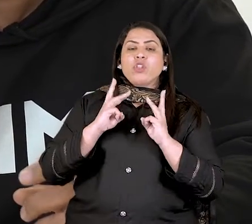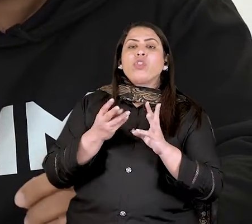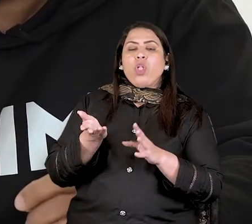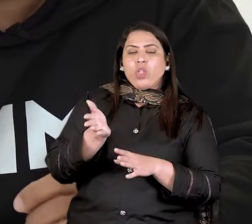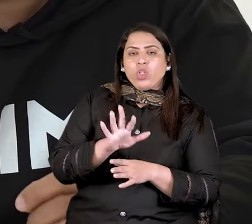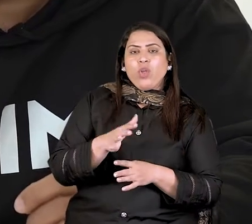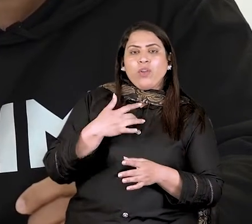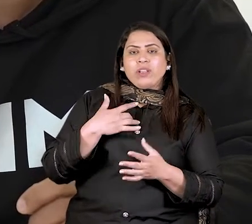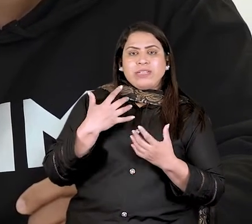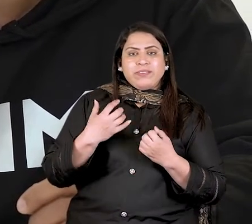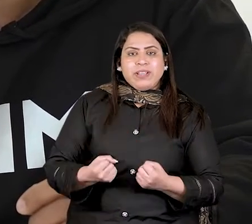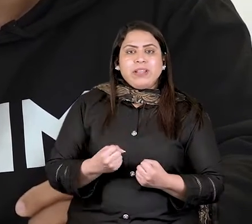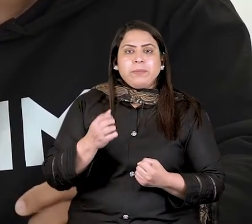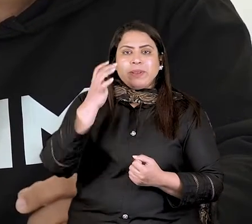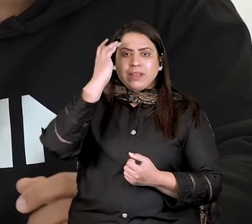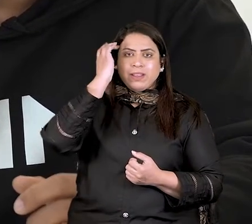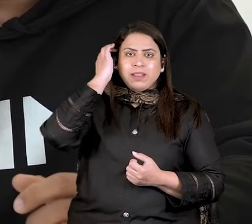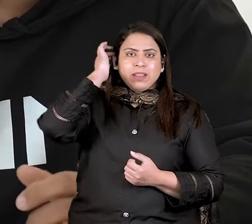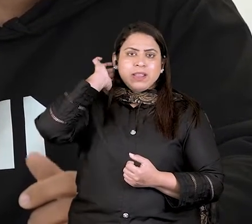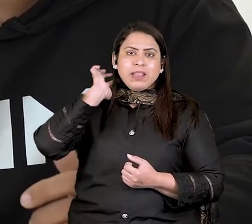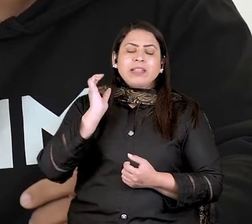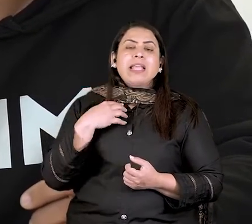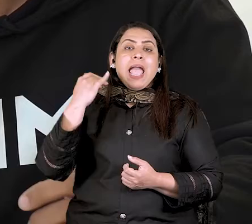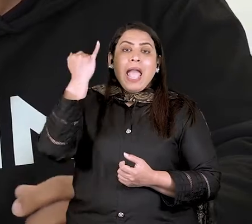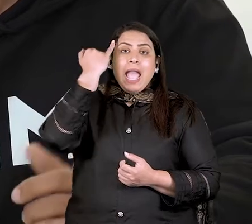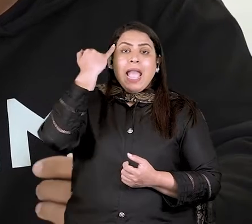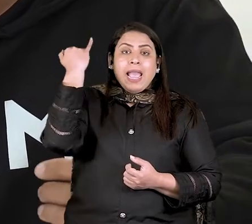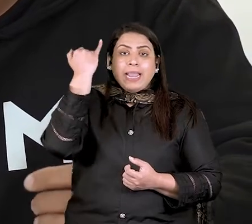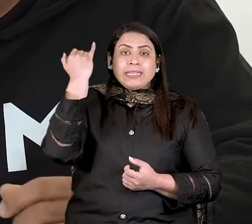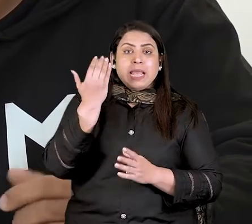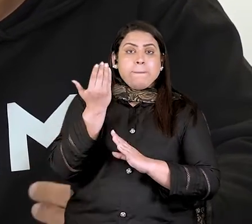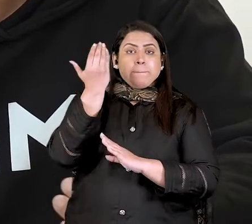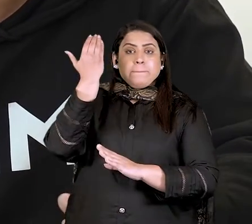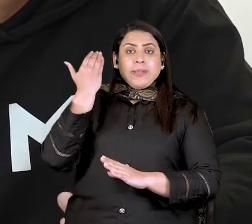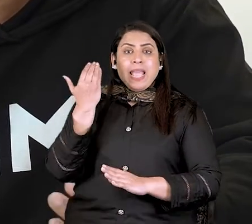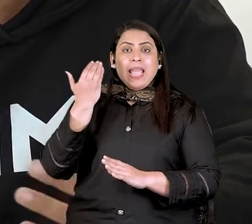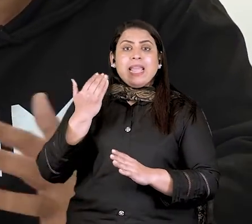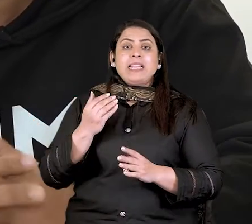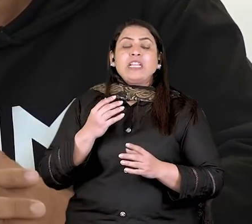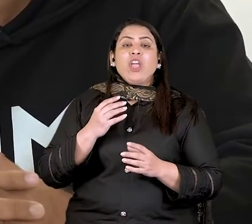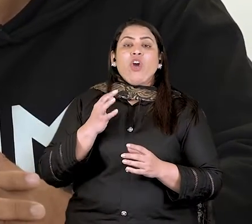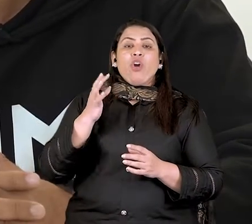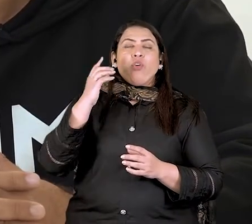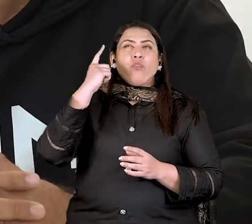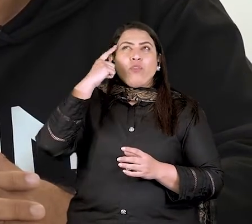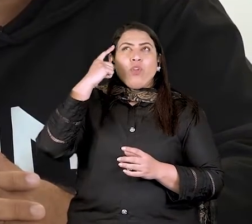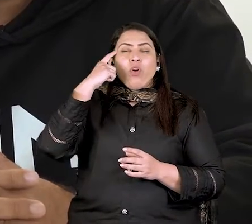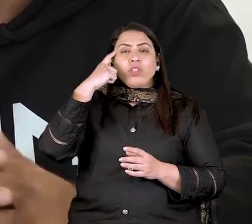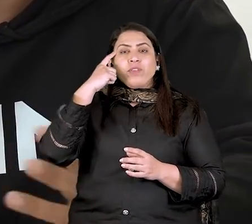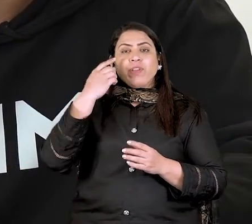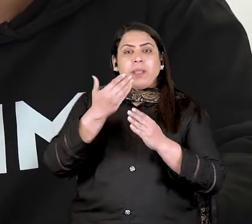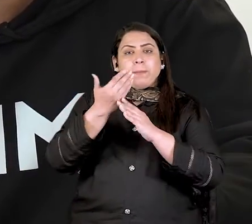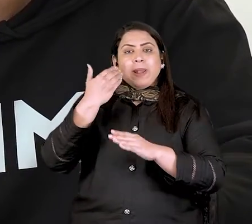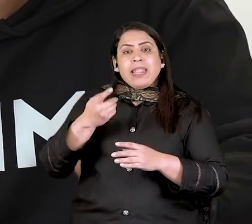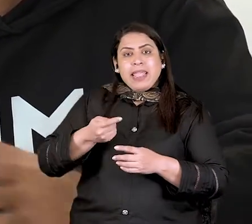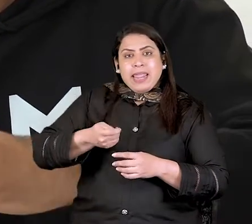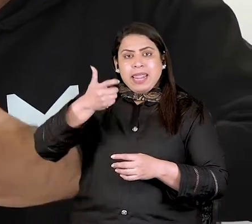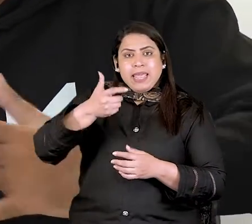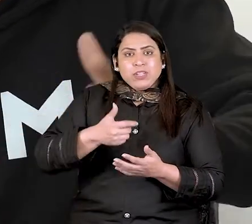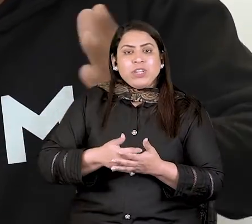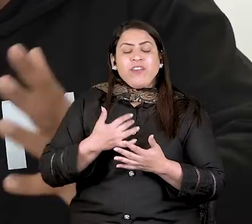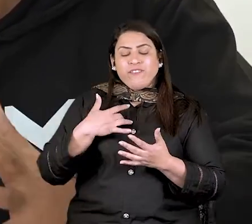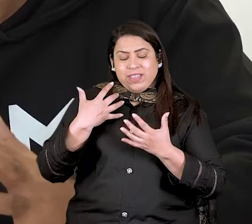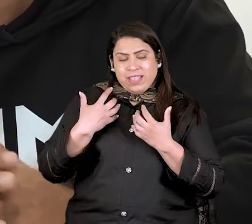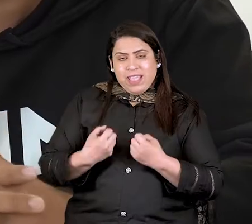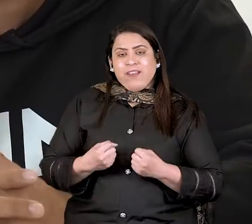dip. Dip my chips into. I'm a brim sauce person. There you go. And you know what? And so for